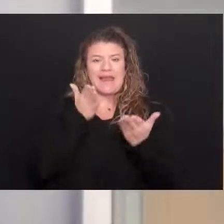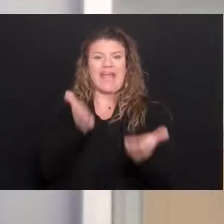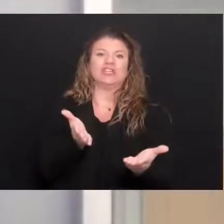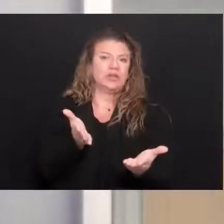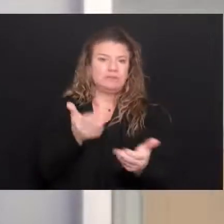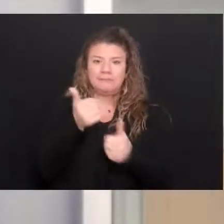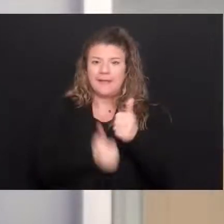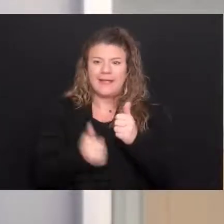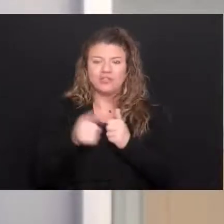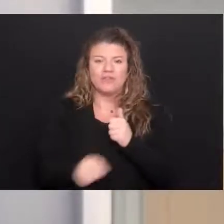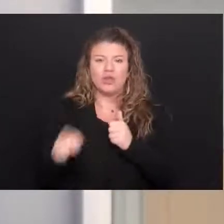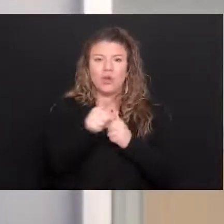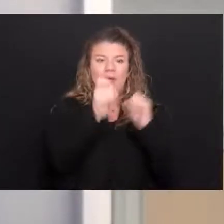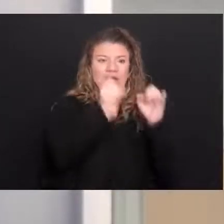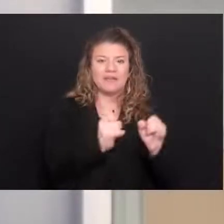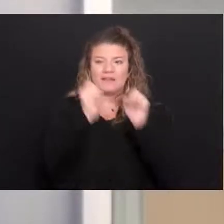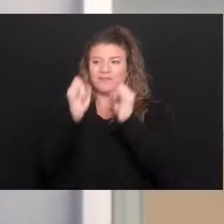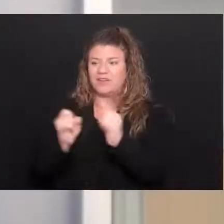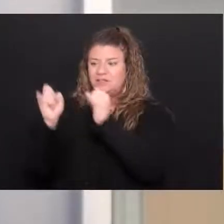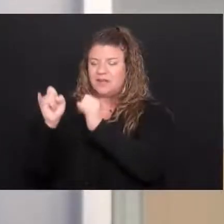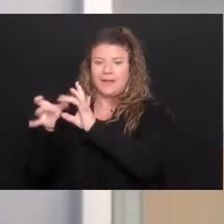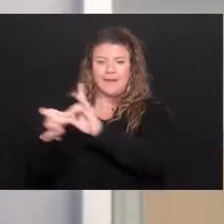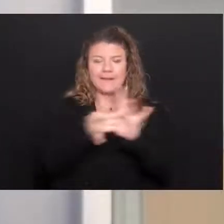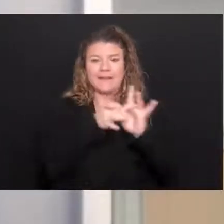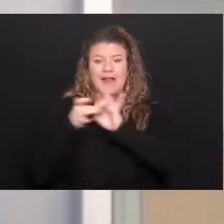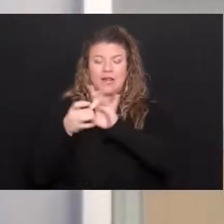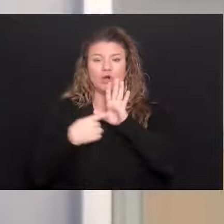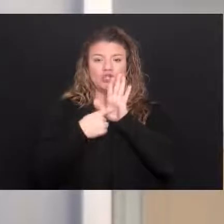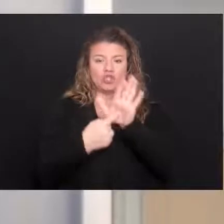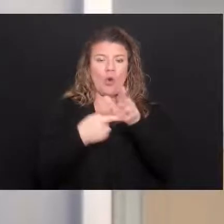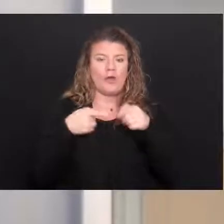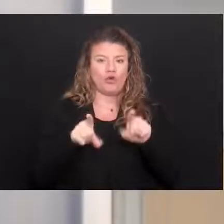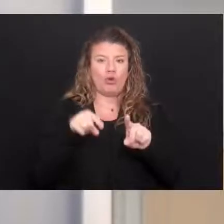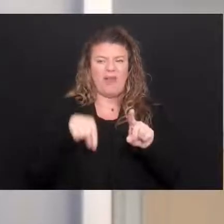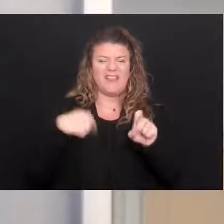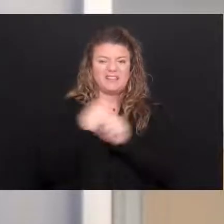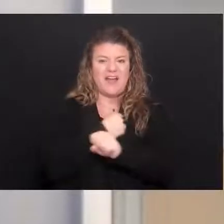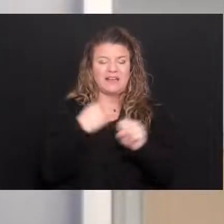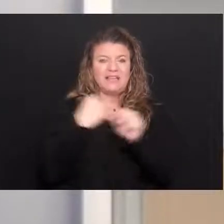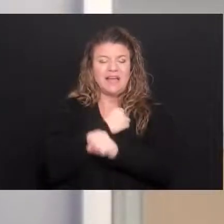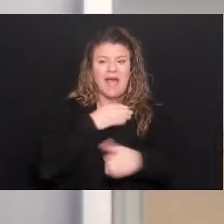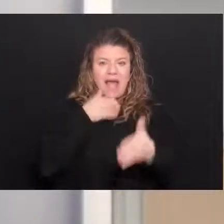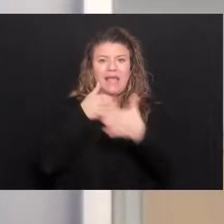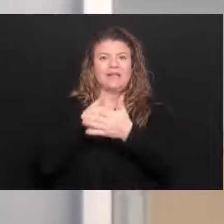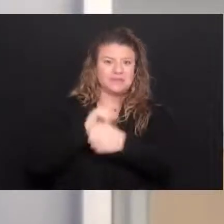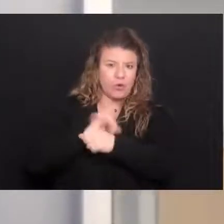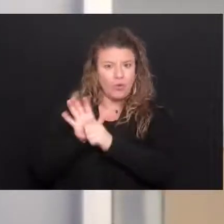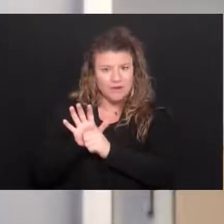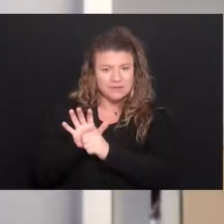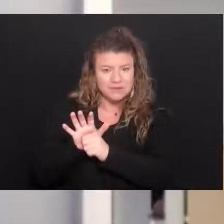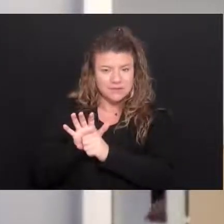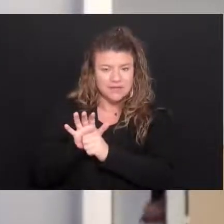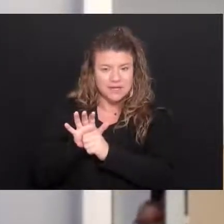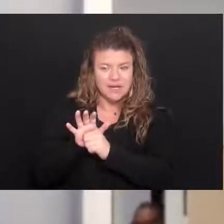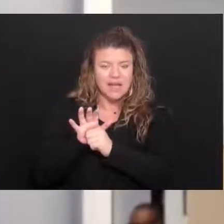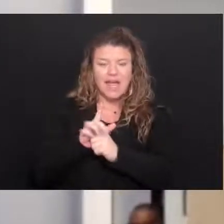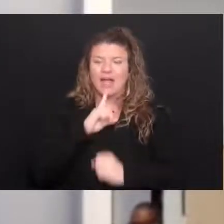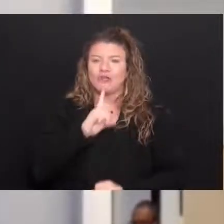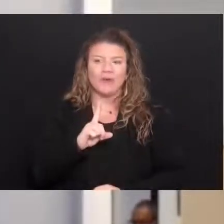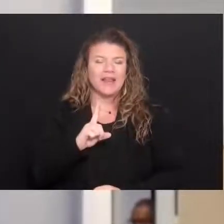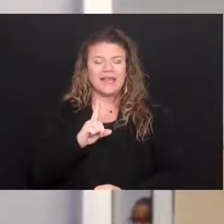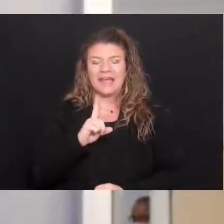you individually and collectively are showing in this fight against this virus, and really how